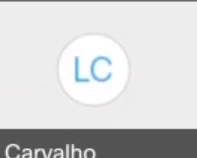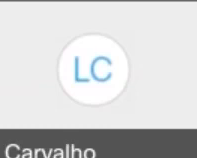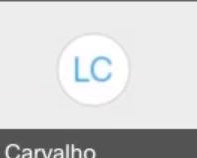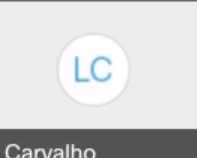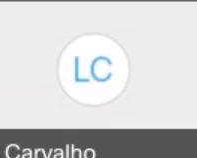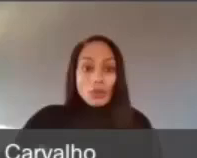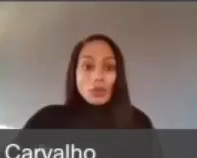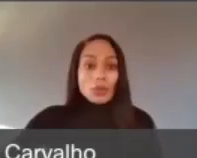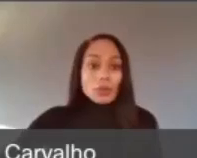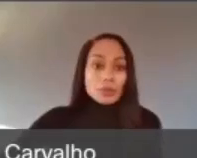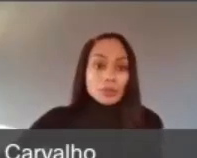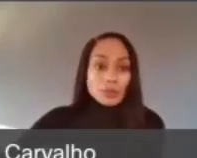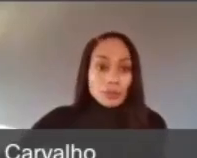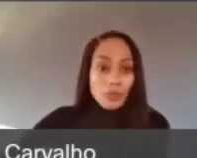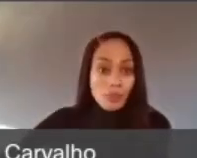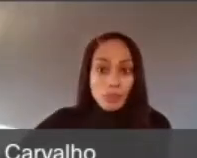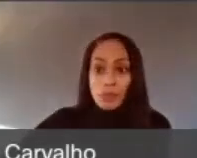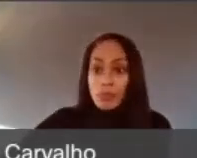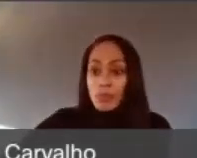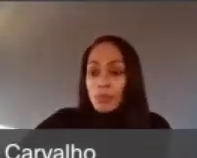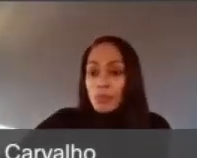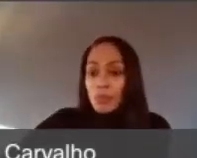Okay. We'll jump back in.